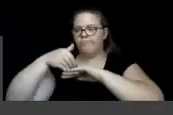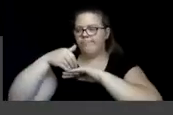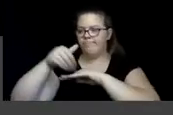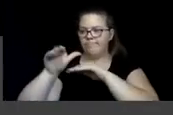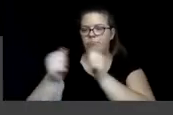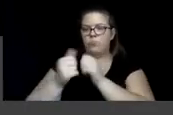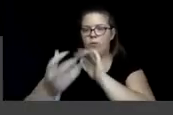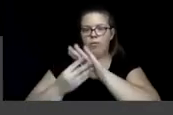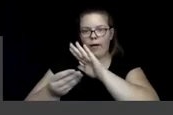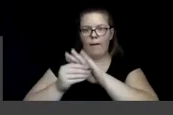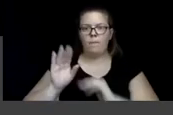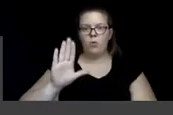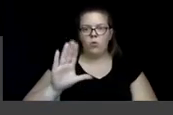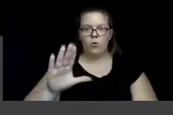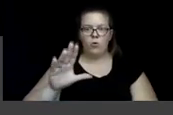their ID.